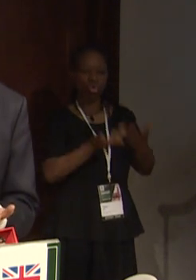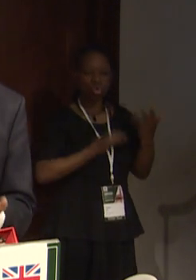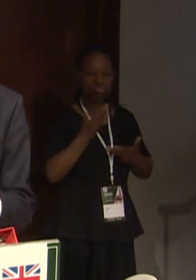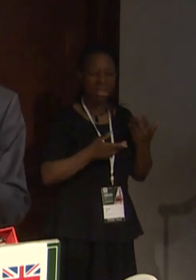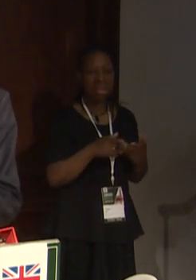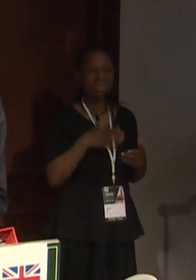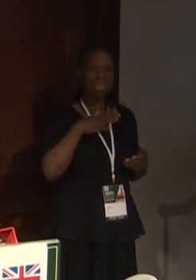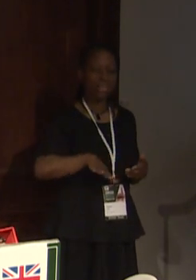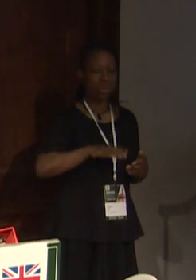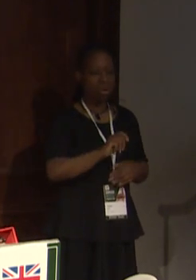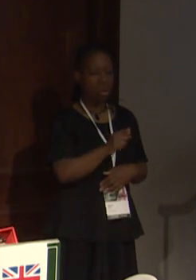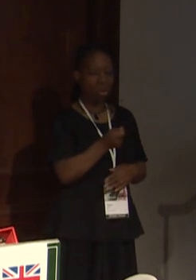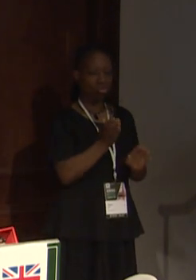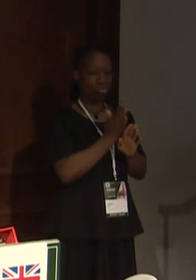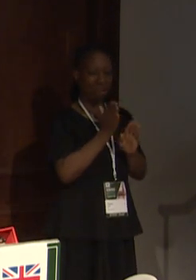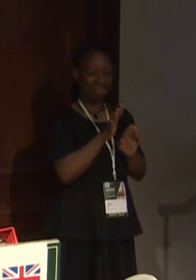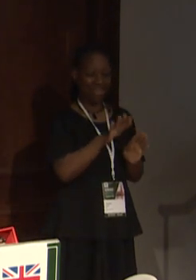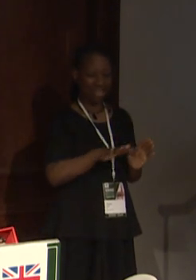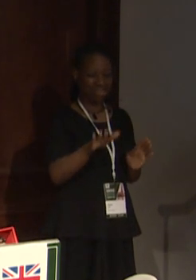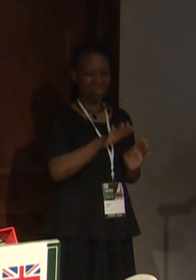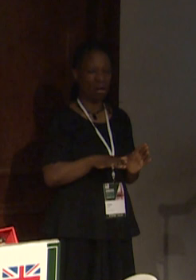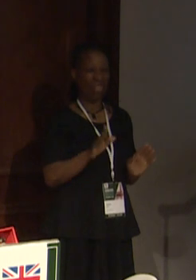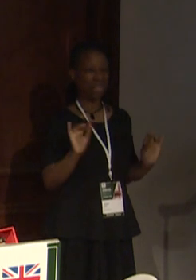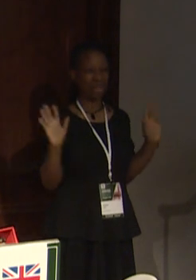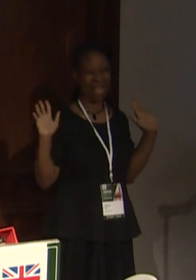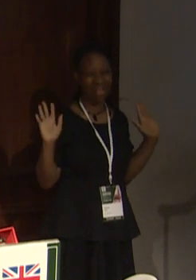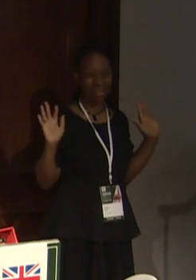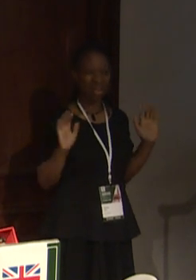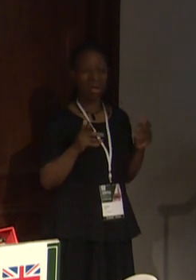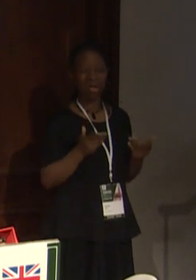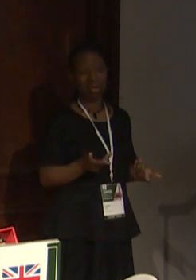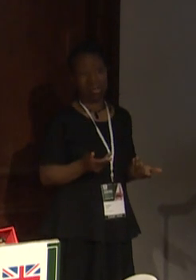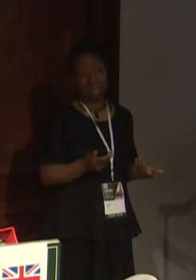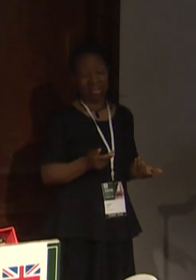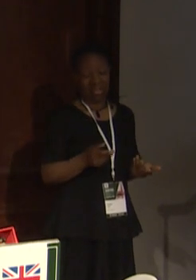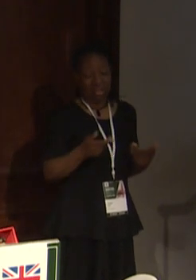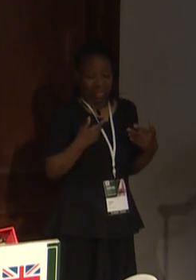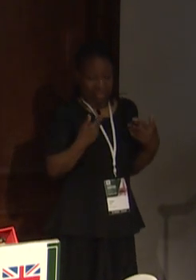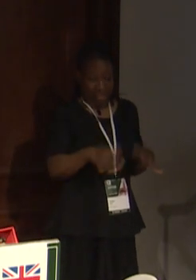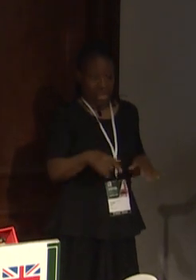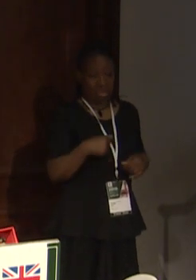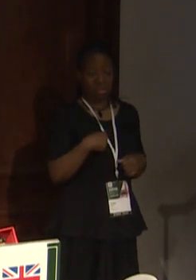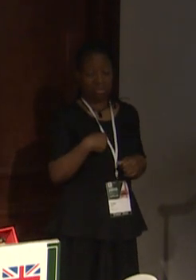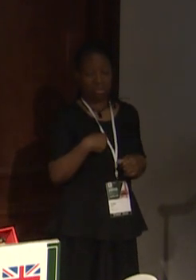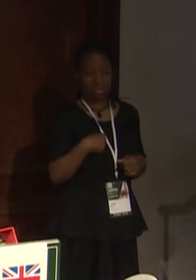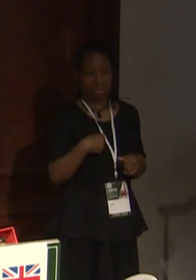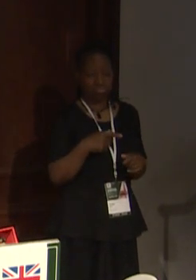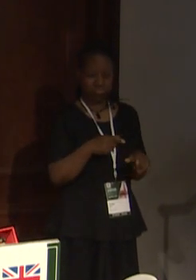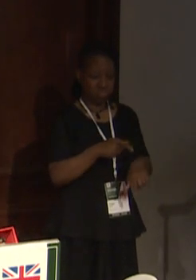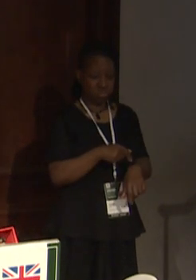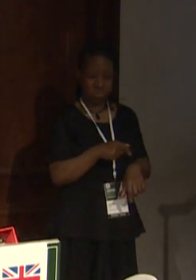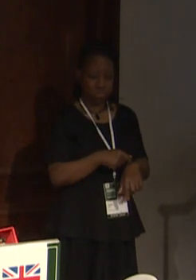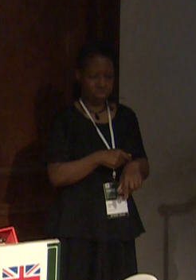unlock the private sector. The public sector on its own won't be enough. All we need to do is unlock the private sector. Well, having spent a lot of time